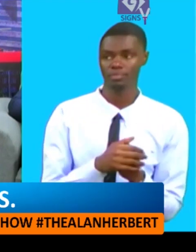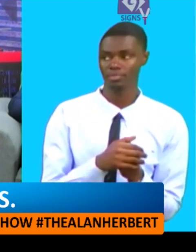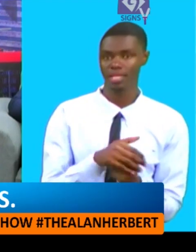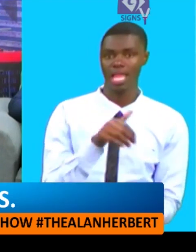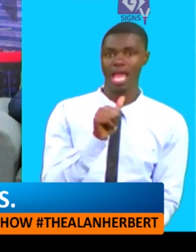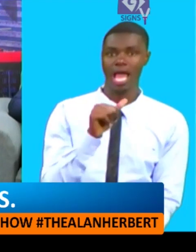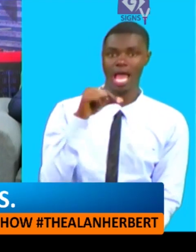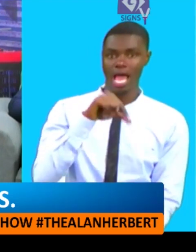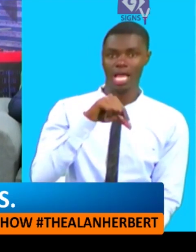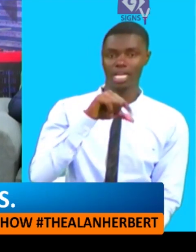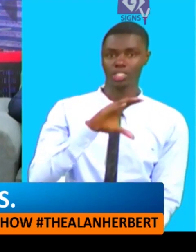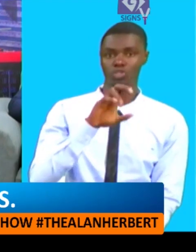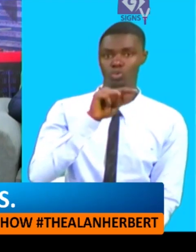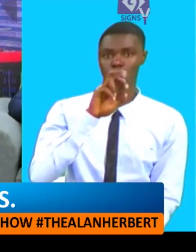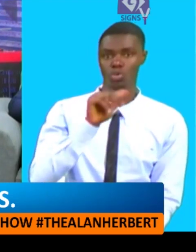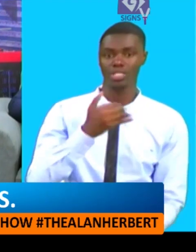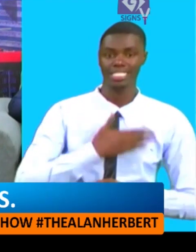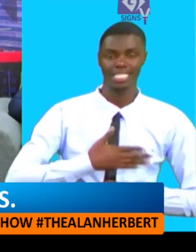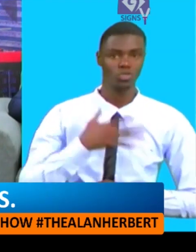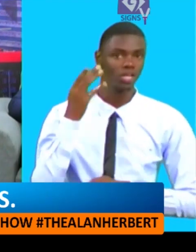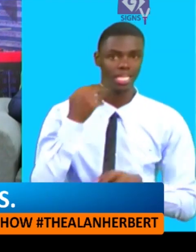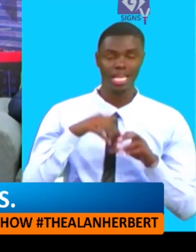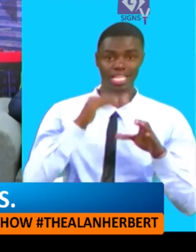this the actuarial science that we hear in universities?